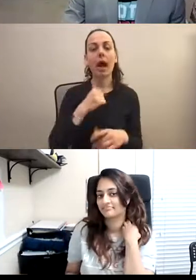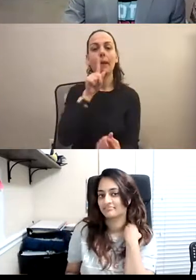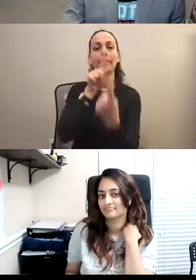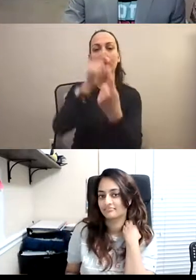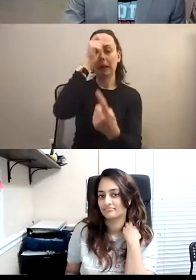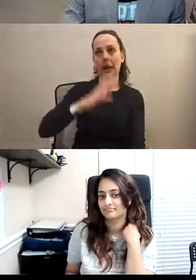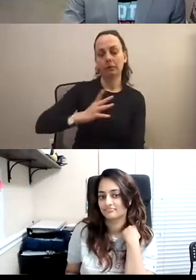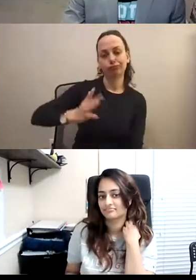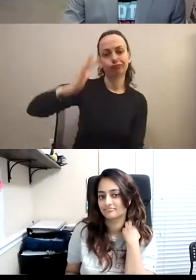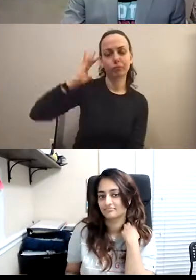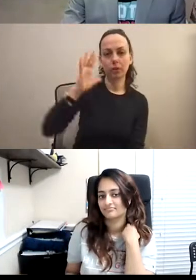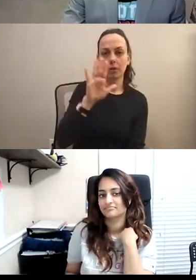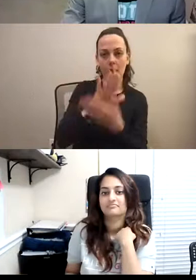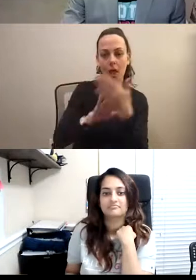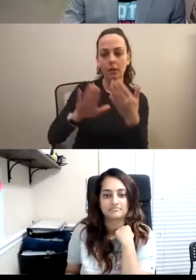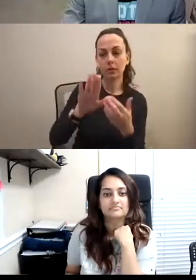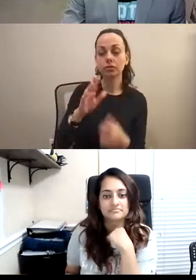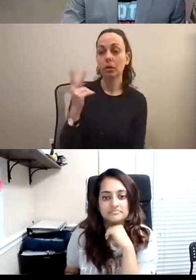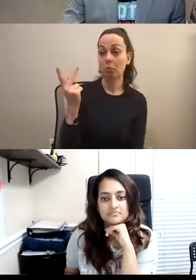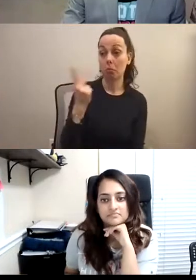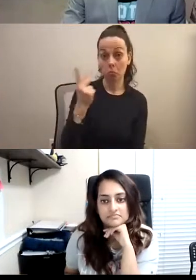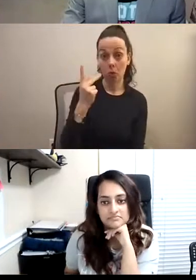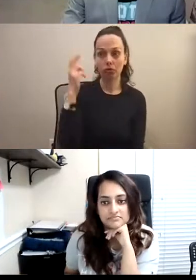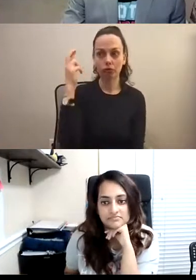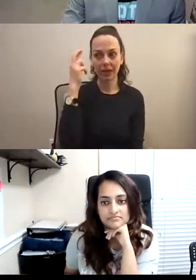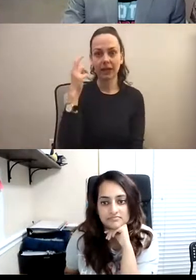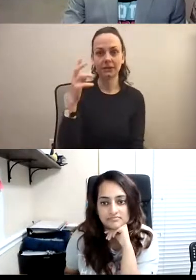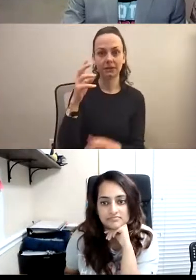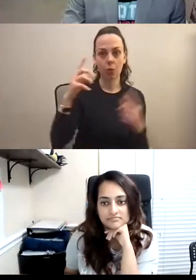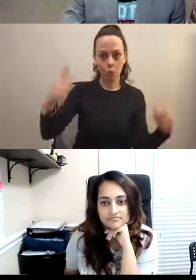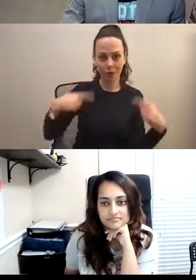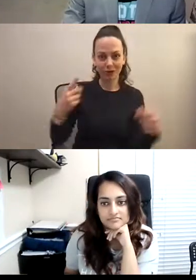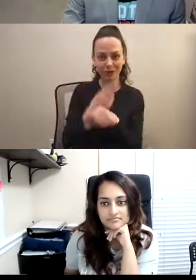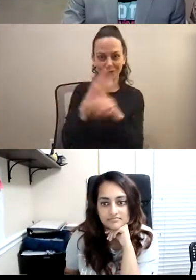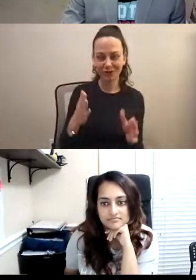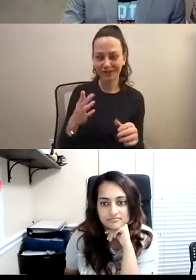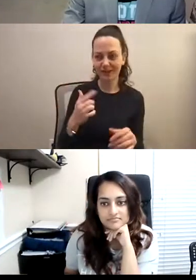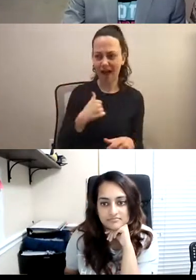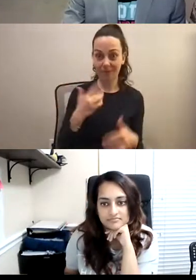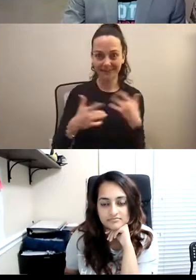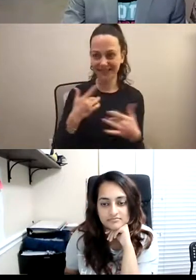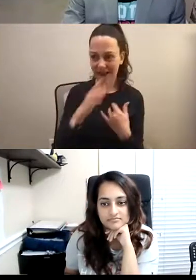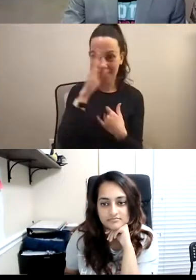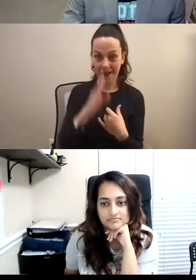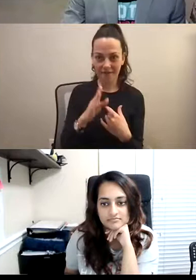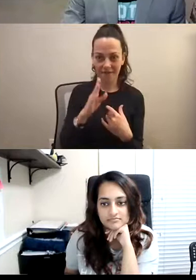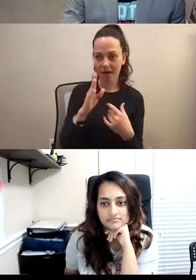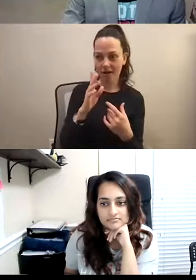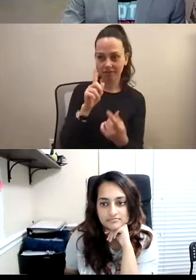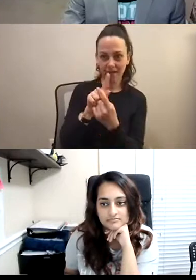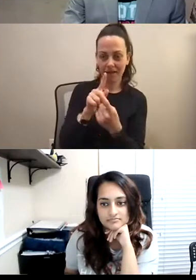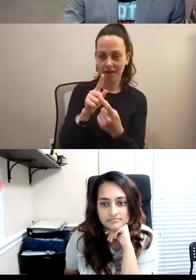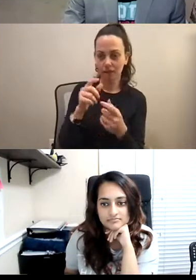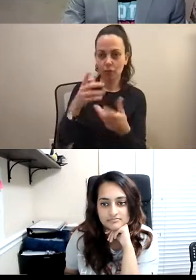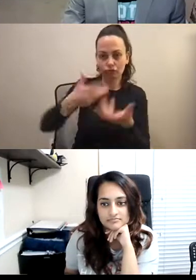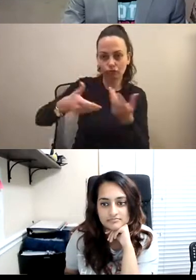Met a guy in an app. We both discovered we were wheelchair users. I got excited by this because I had never been with another wheelchair user before, and I was also like, "How